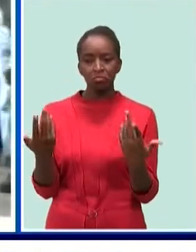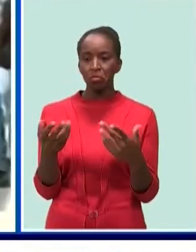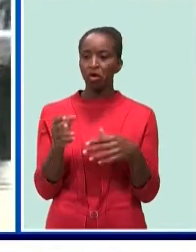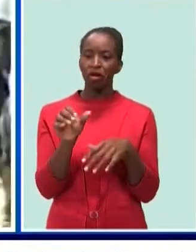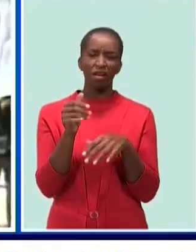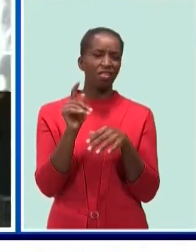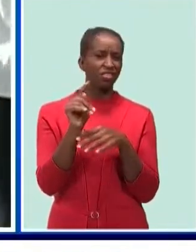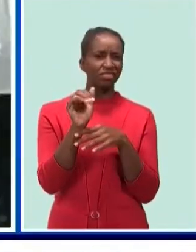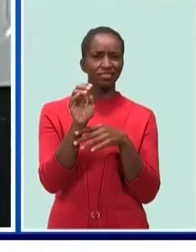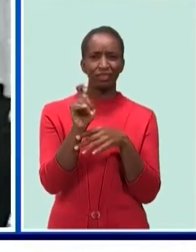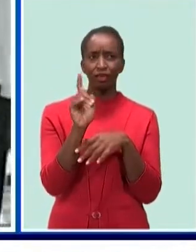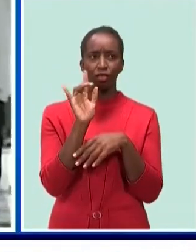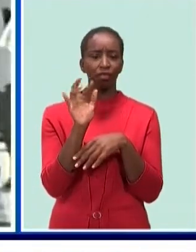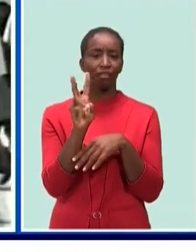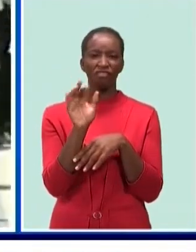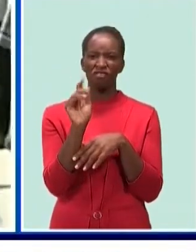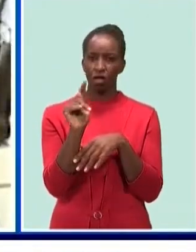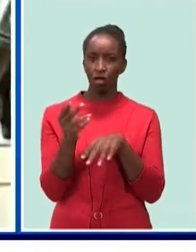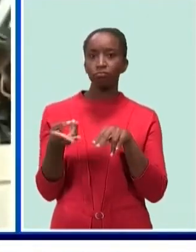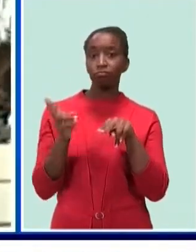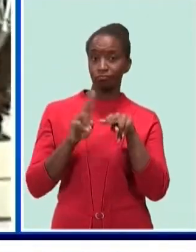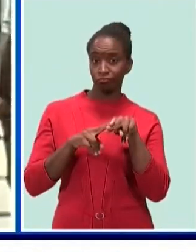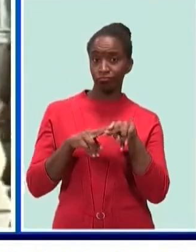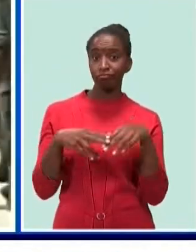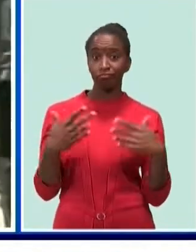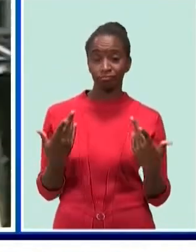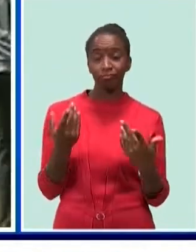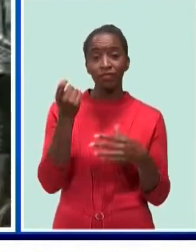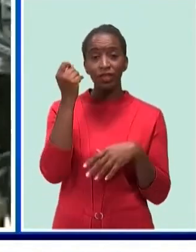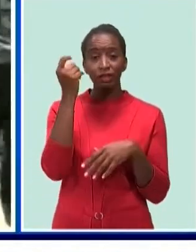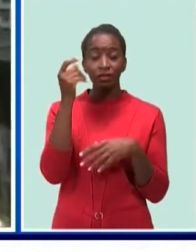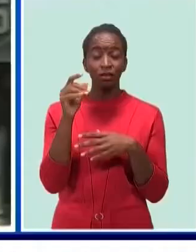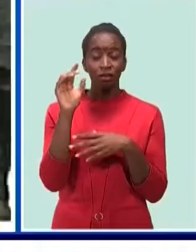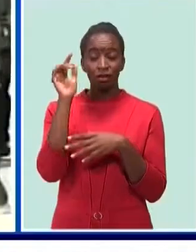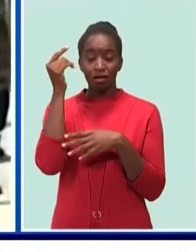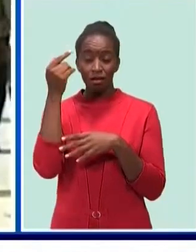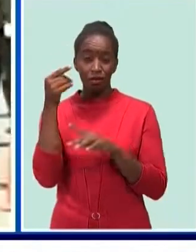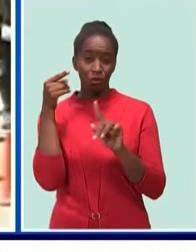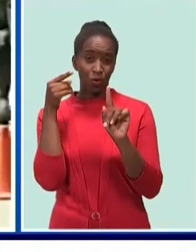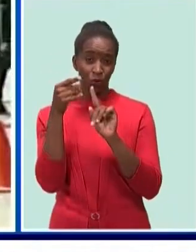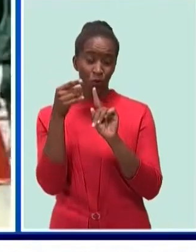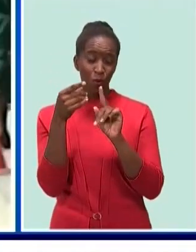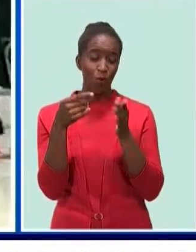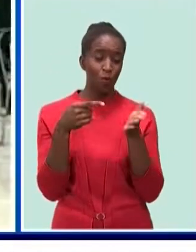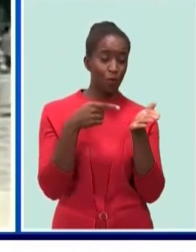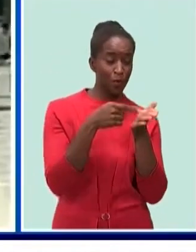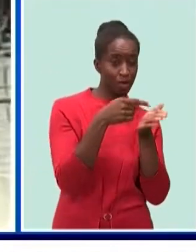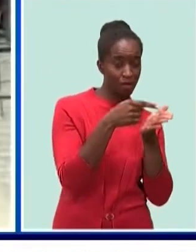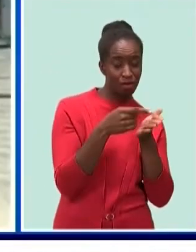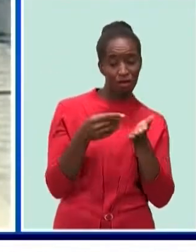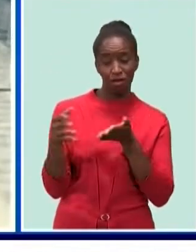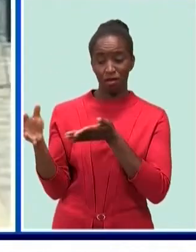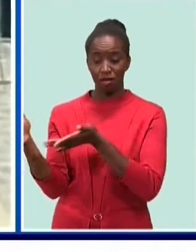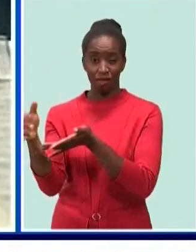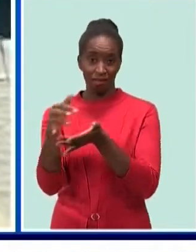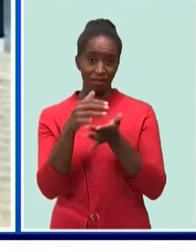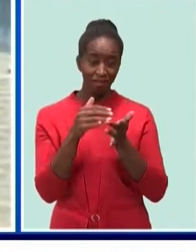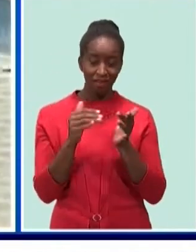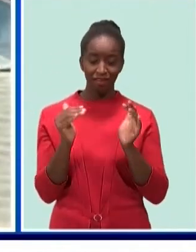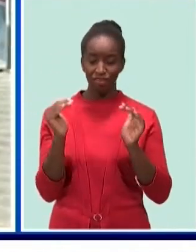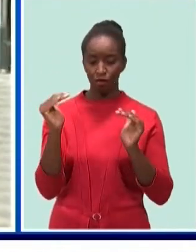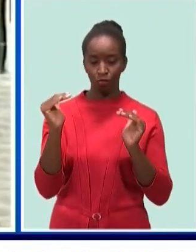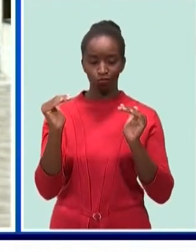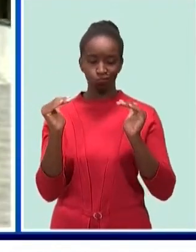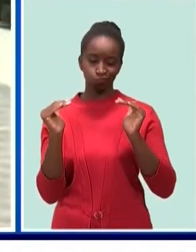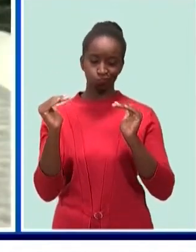surplus target of 6%, there really isn't a lot of room for the government to give back much at this time. He says the government